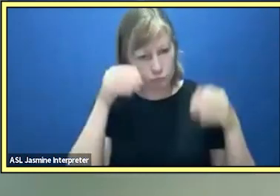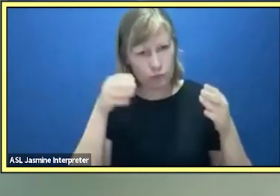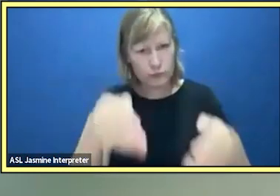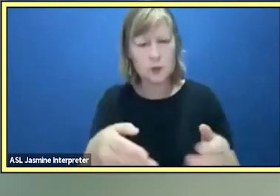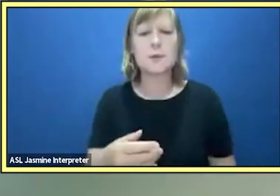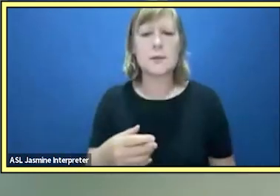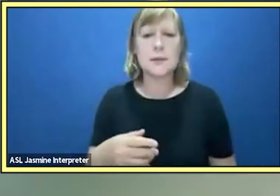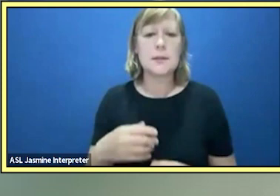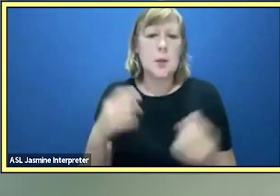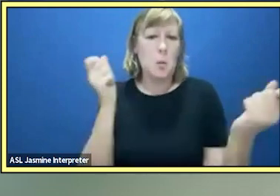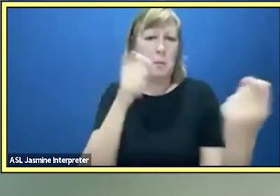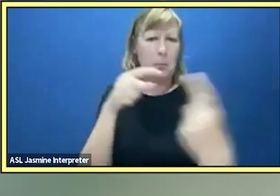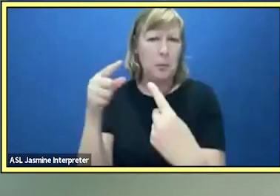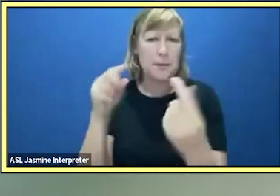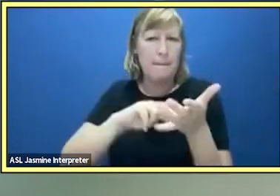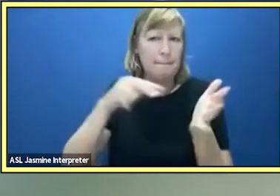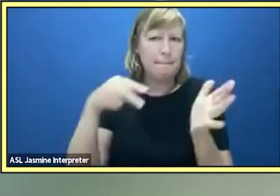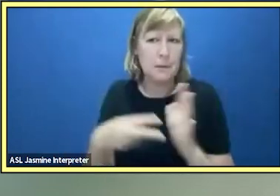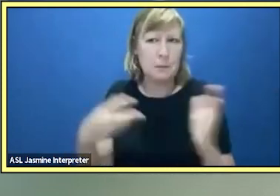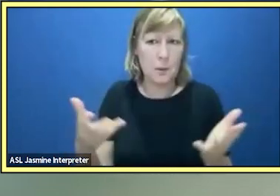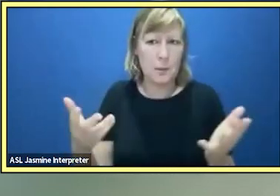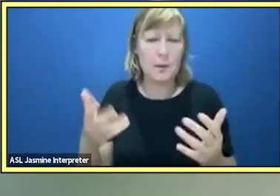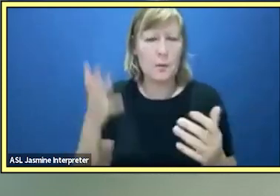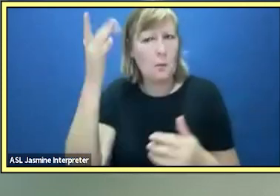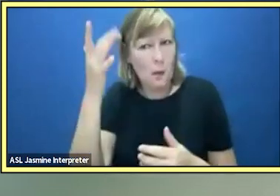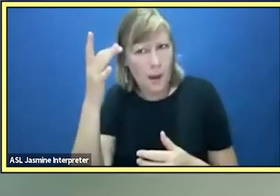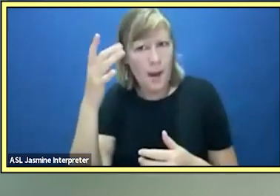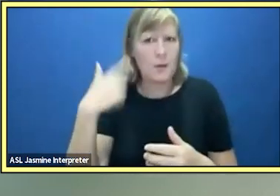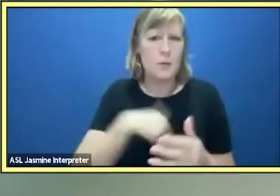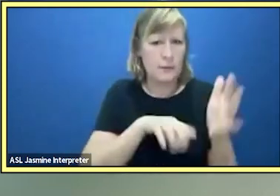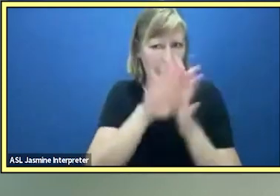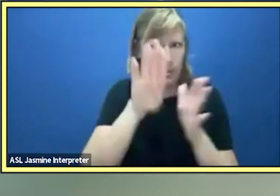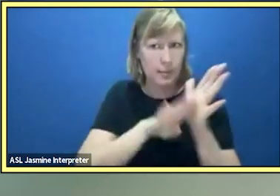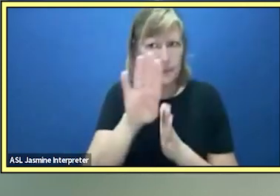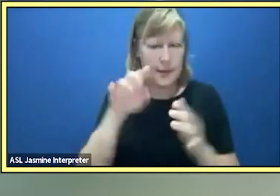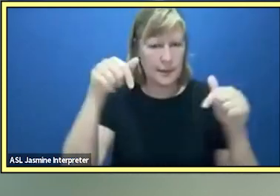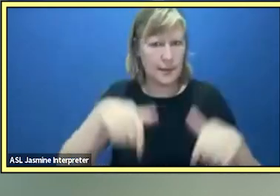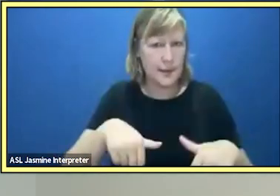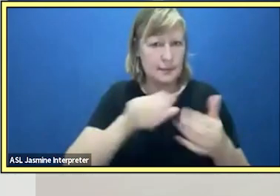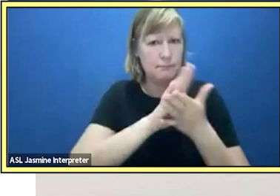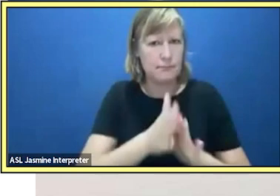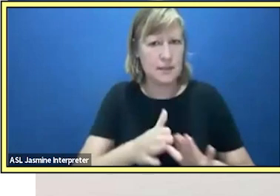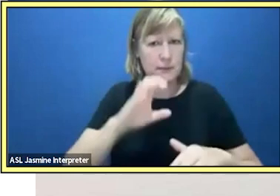same page about what that is and why we're doing this. And actually, could you put up the slides, Deb?